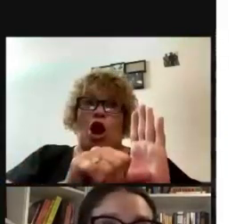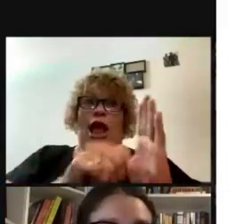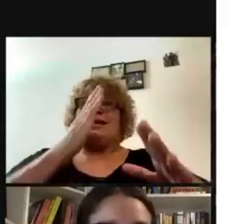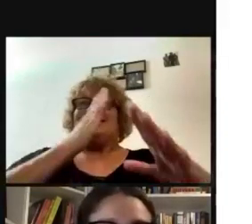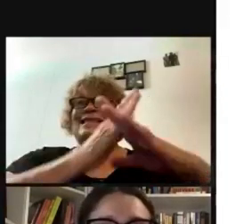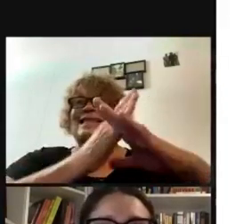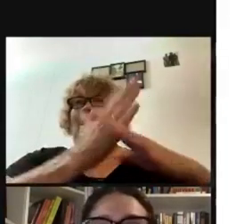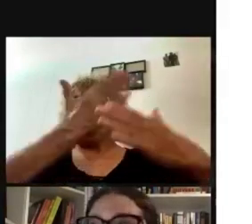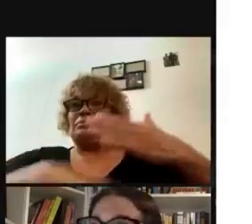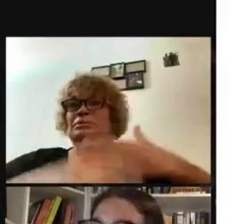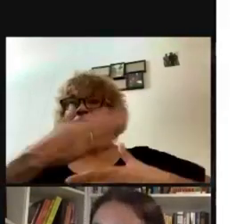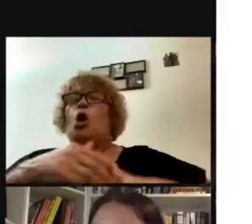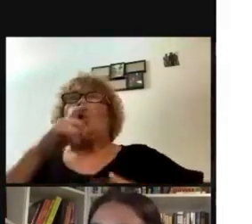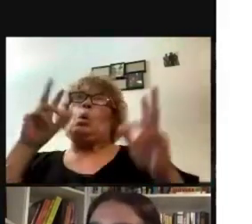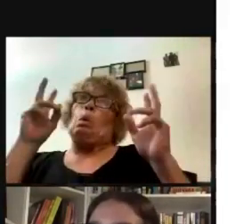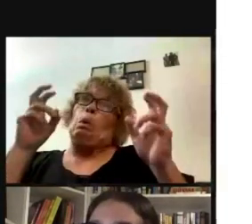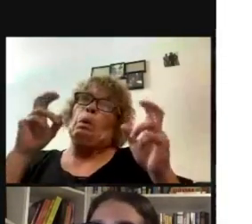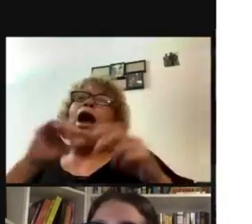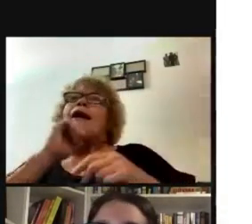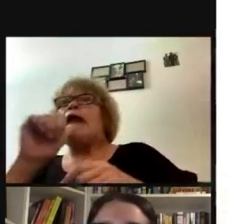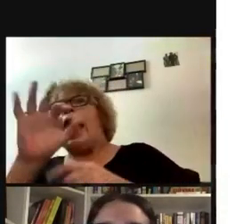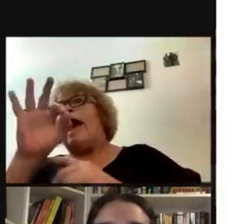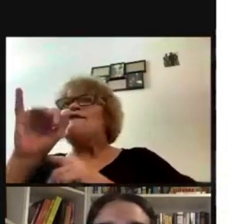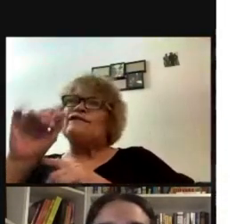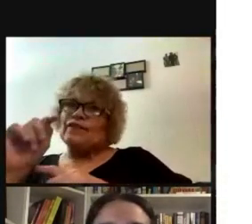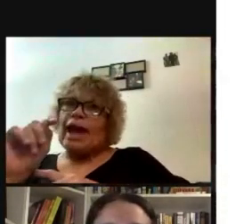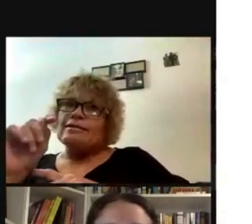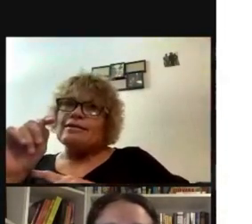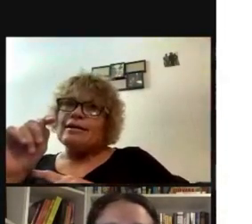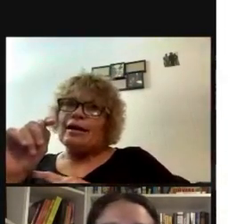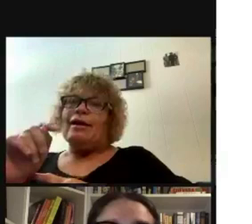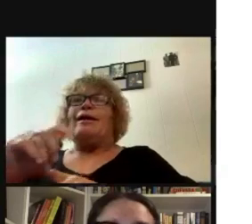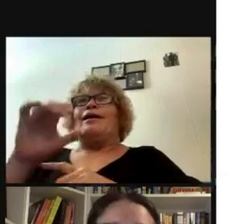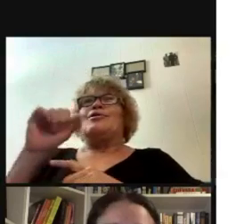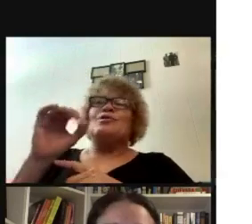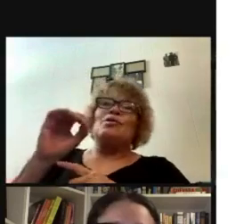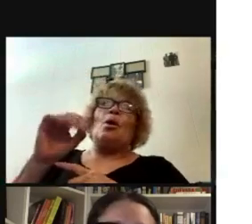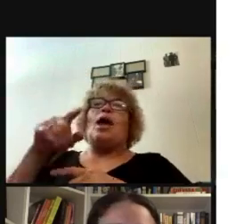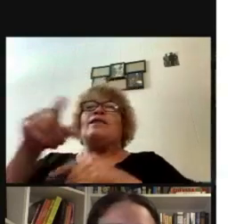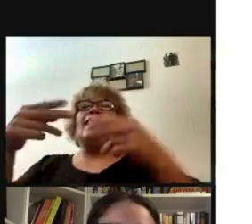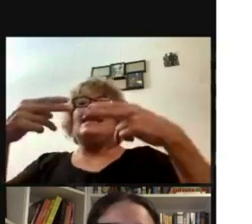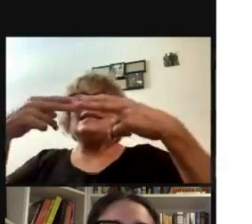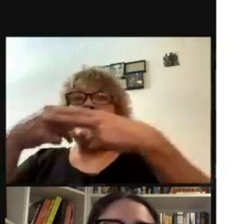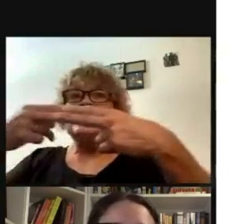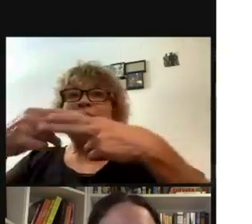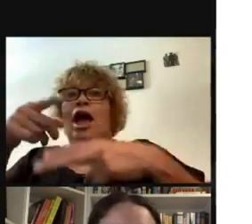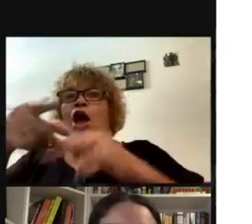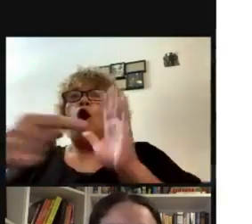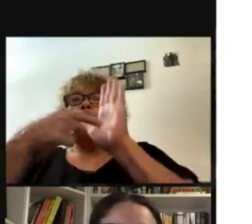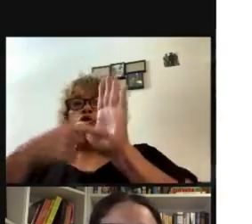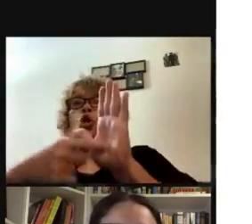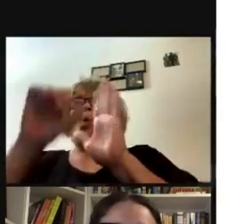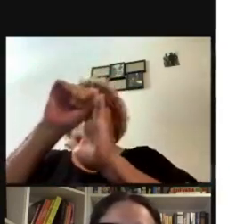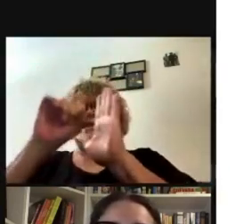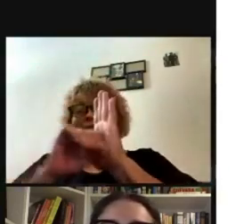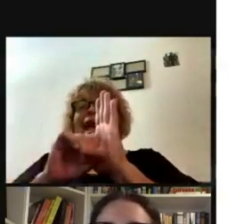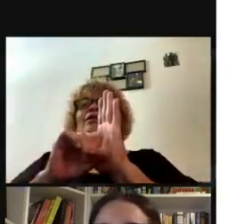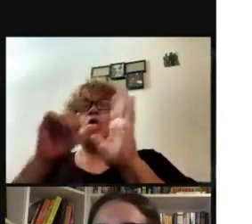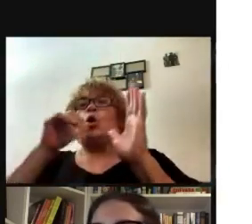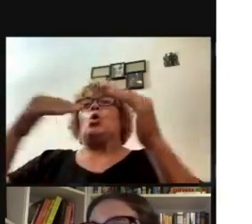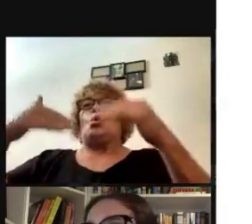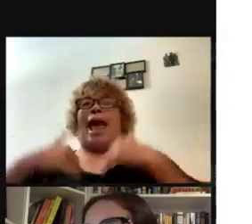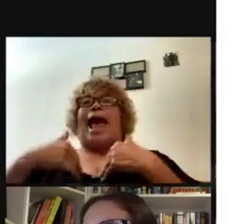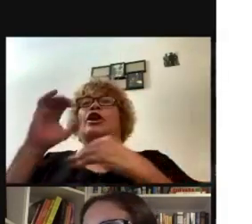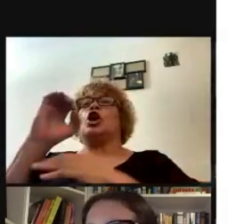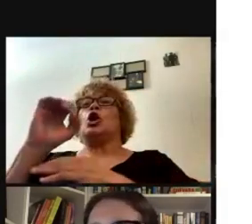eugenically unfit. And this map and the slide illustrates the states that had eugenic sterilization laws on